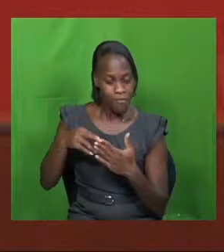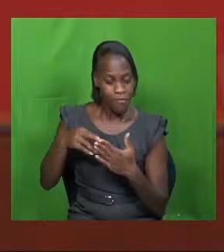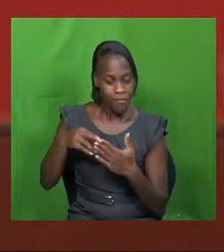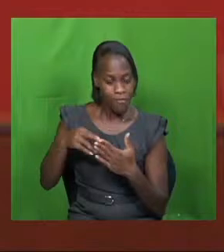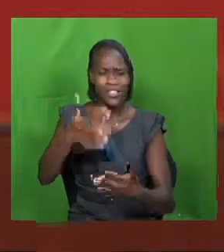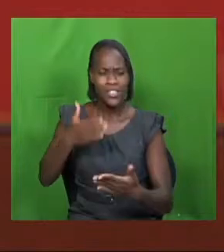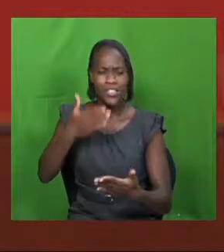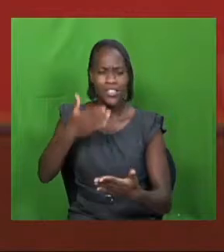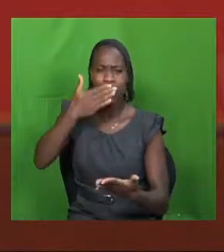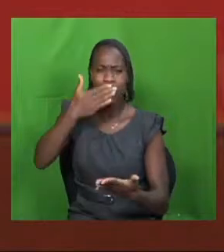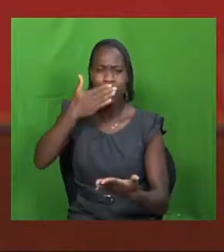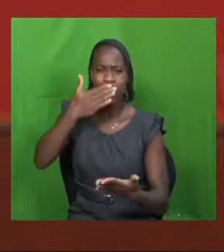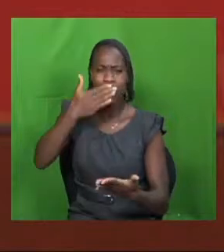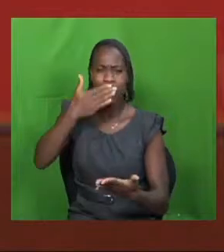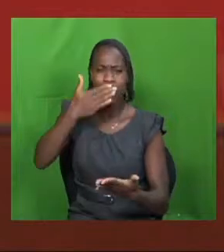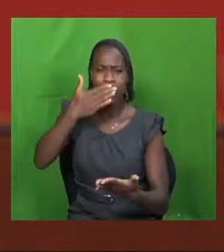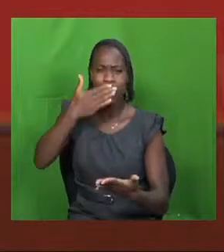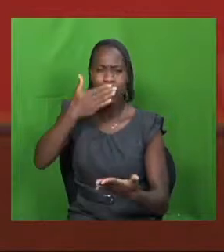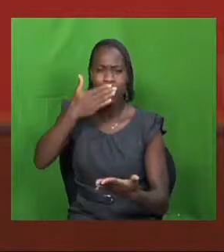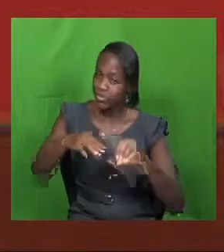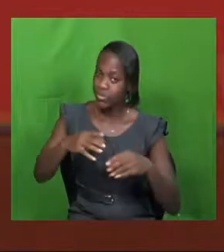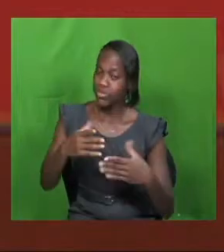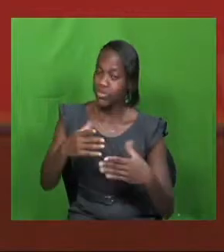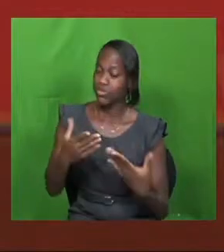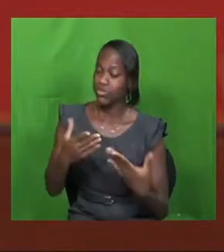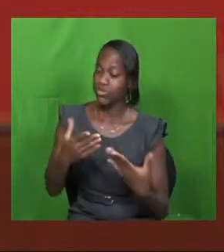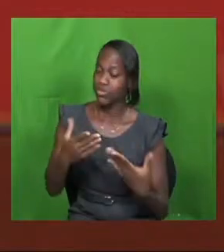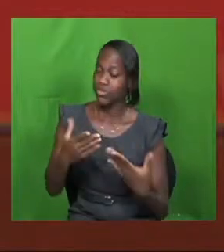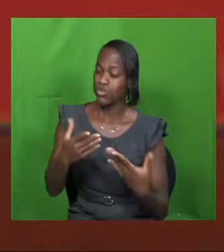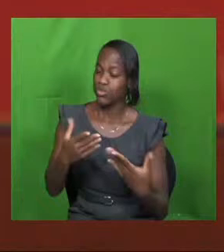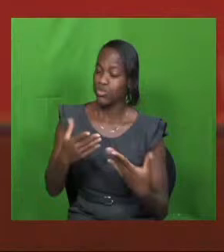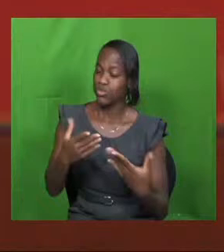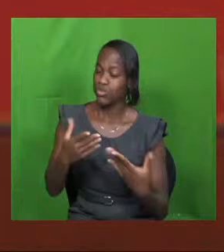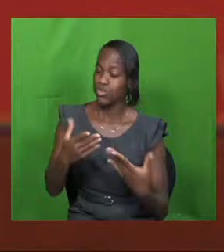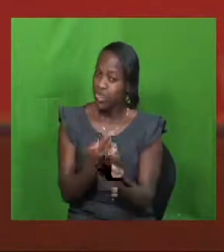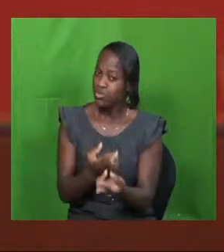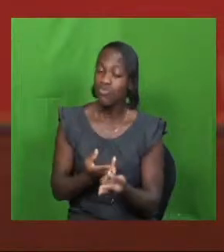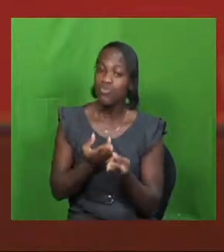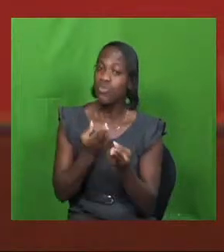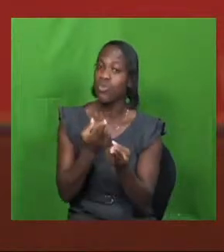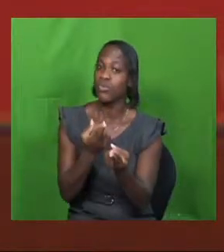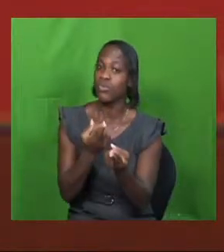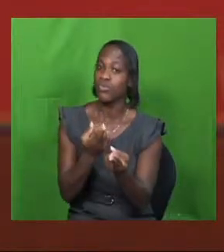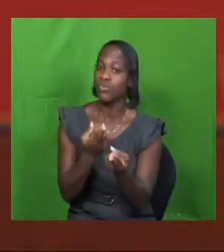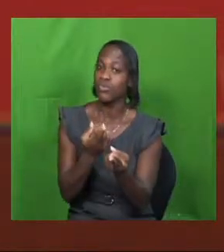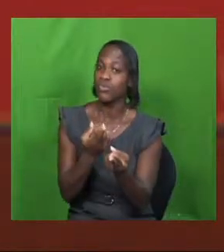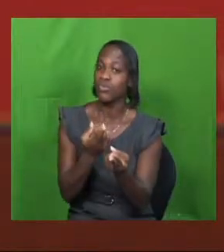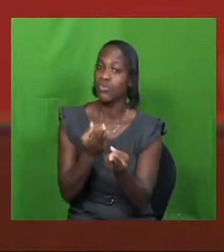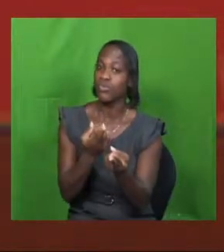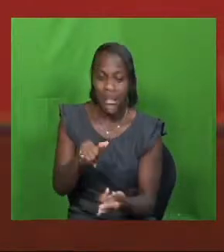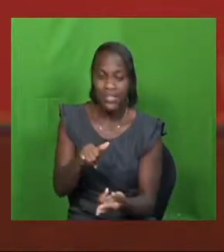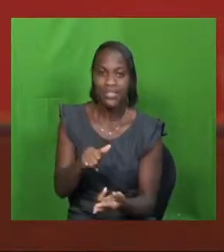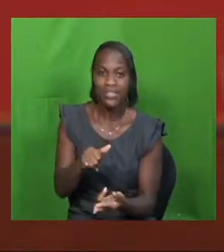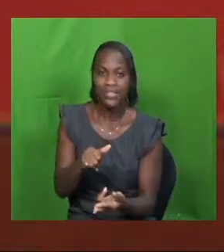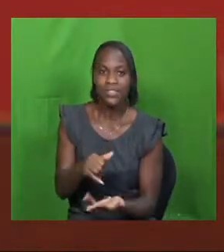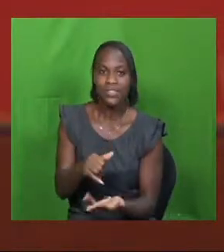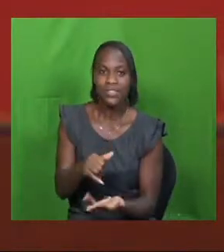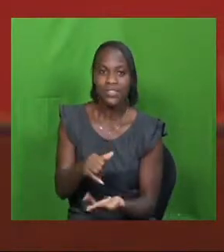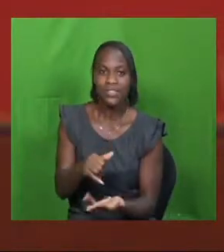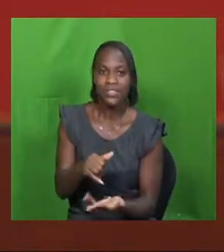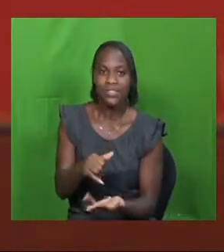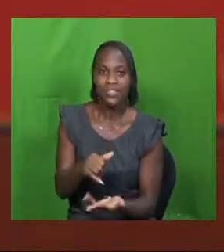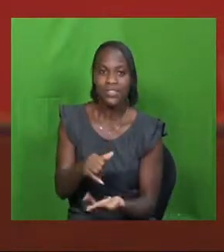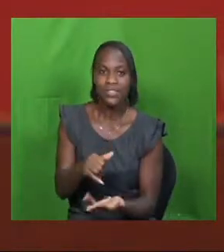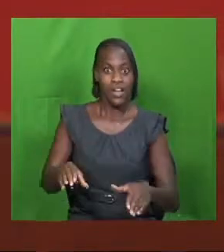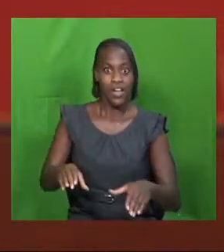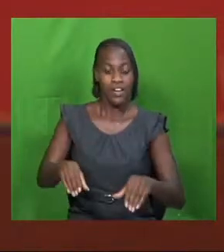meaningful contribution after being persuaded to support their recommendation. And that's what will lead the House to adopt the report and then